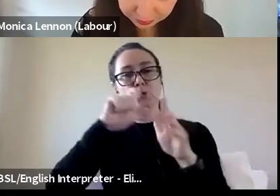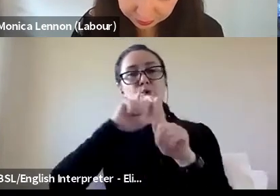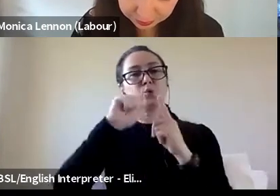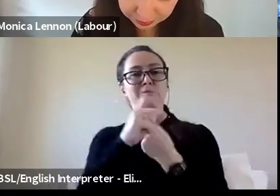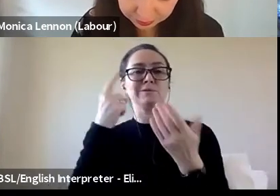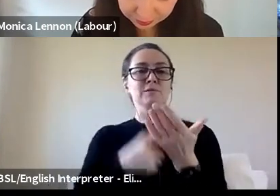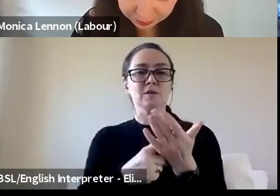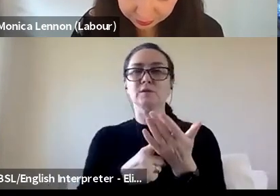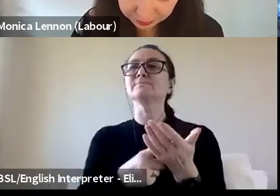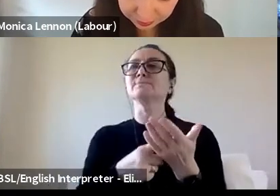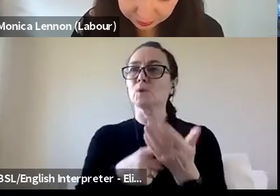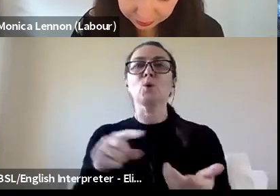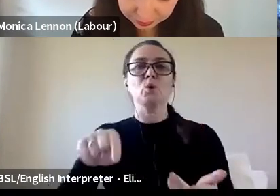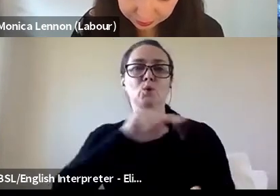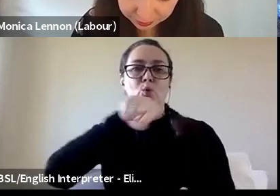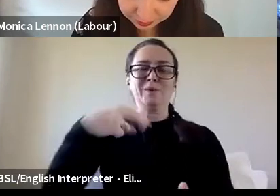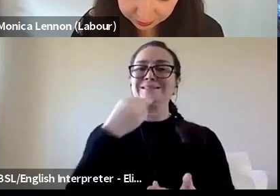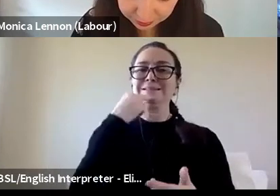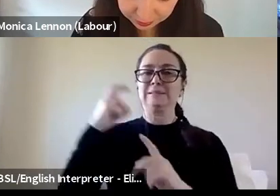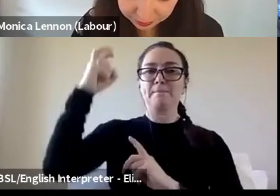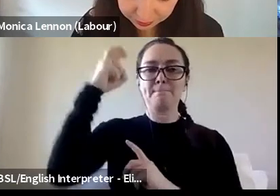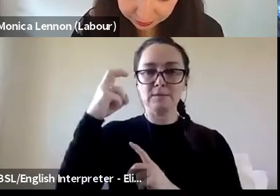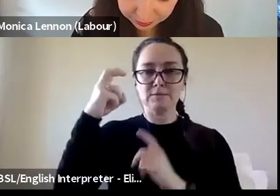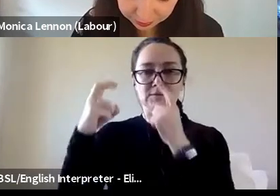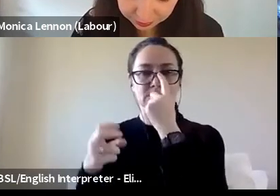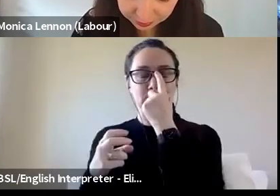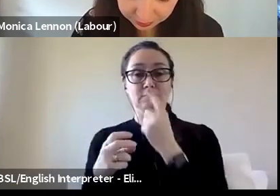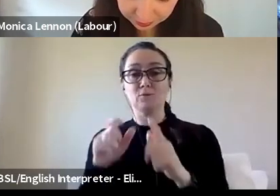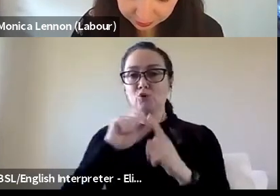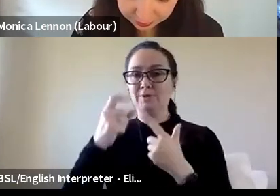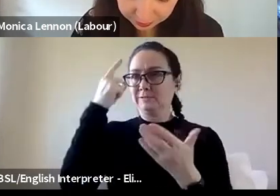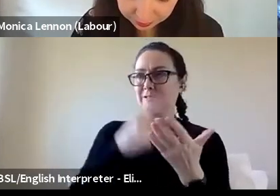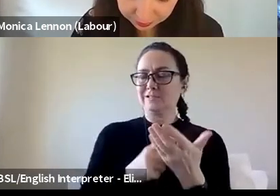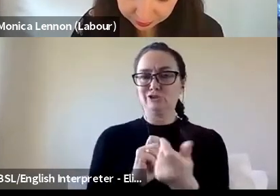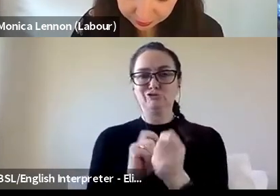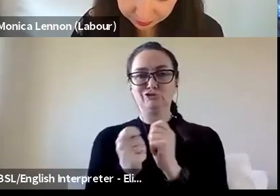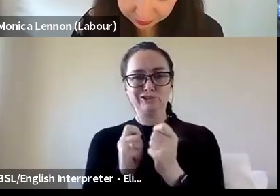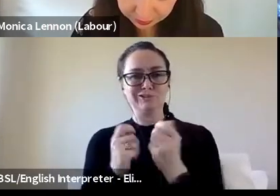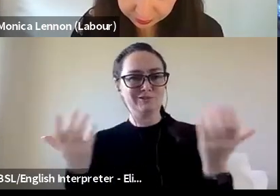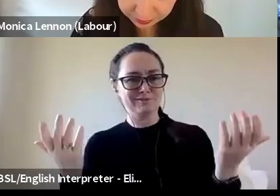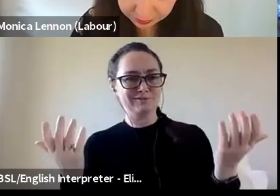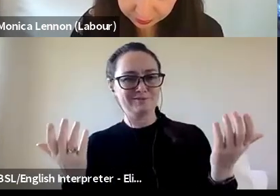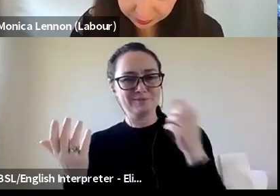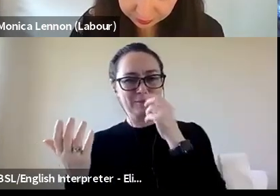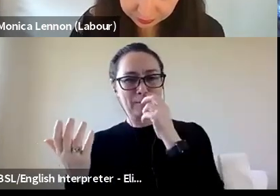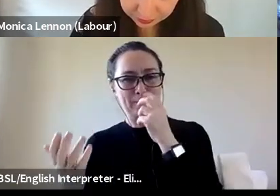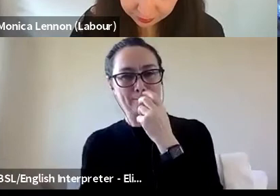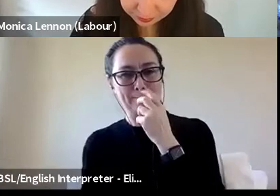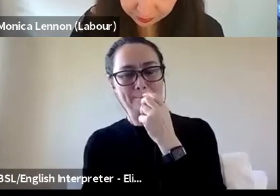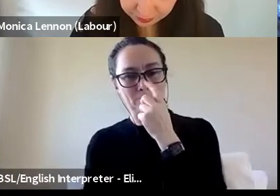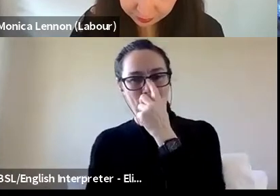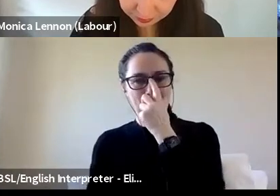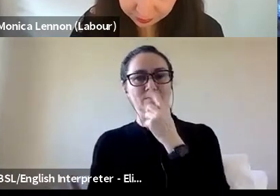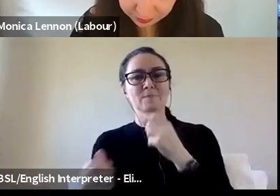quickly, because people will have a direct route to make changes, and you don't have to deal with an arm's length company who will only need to make changes if it